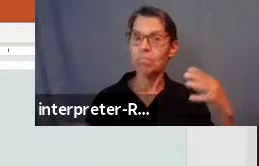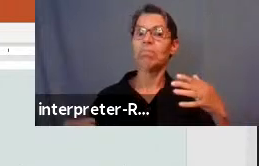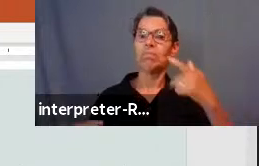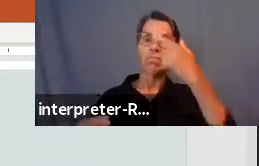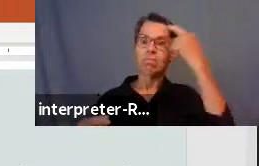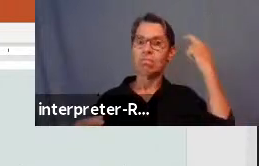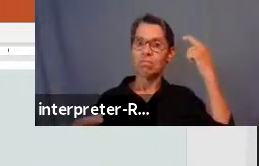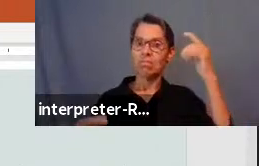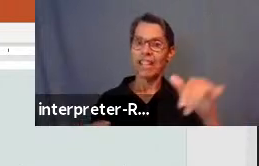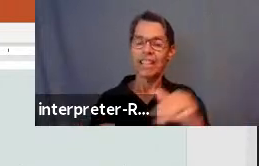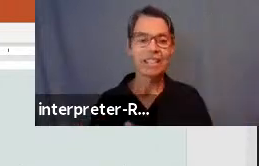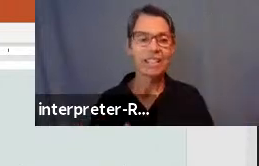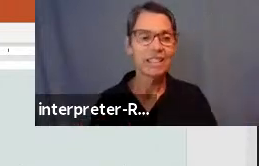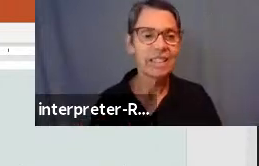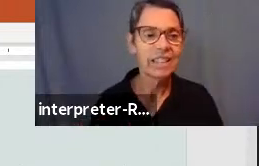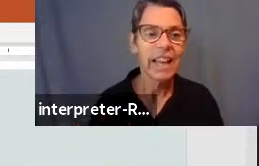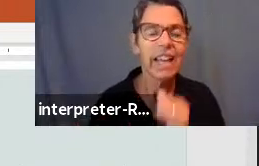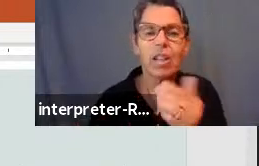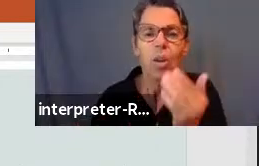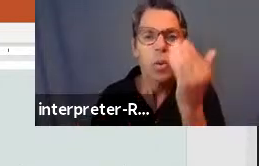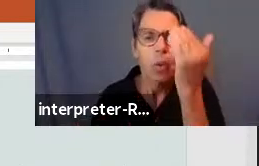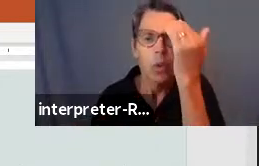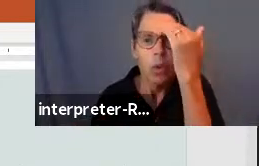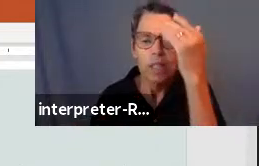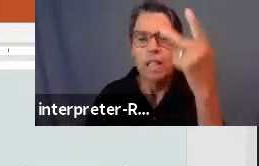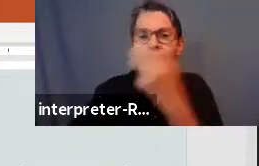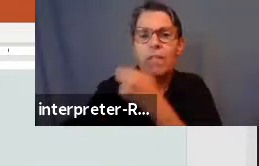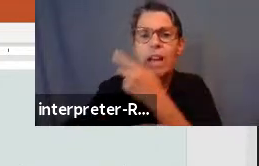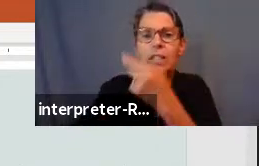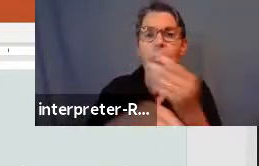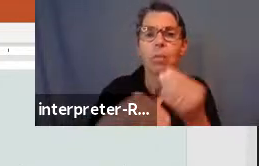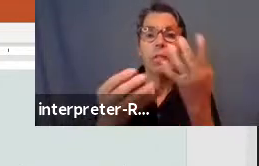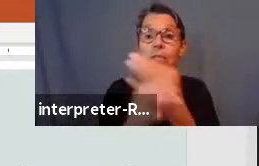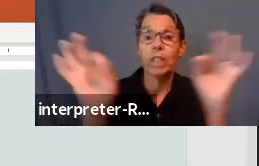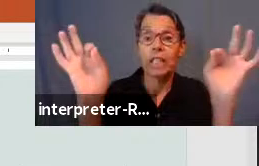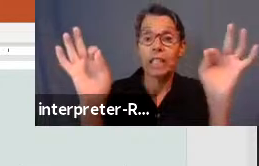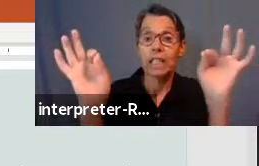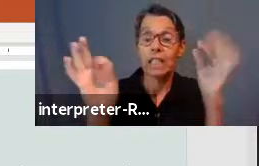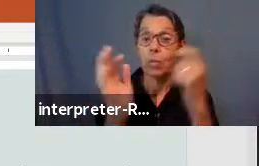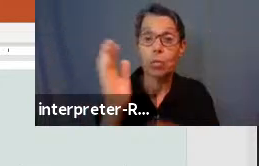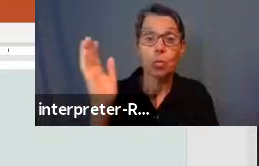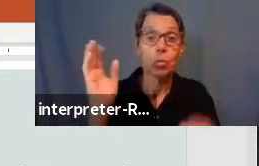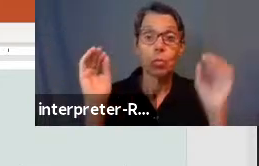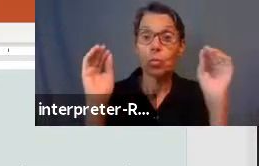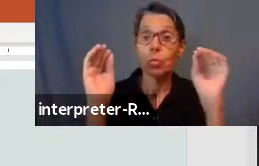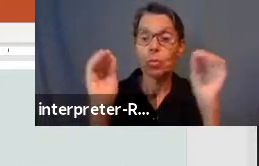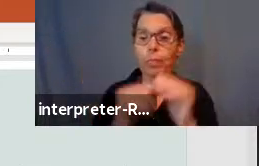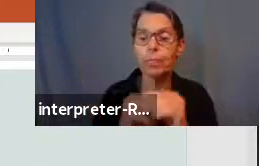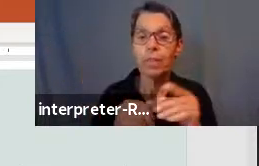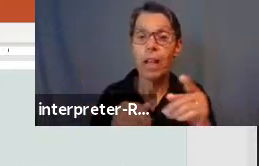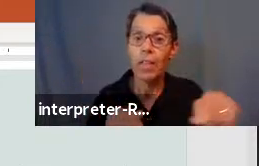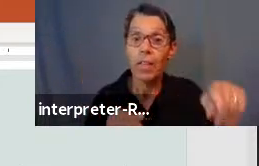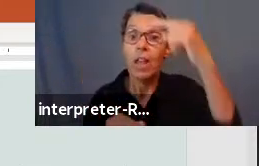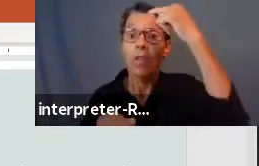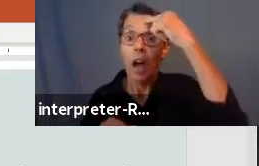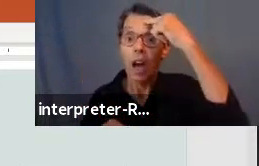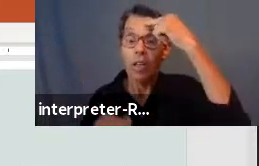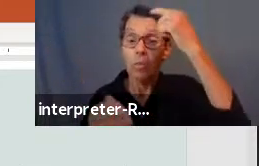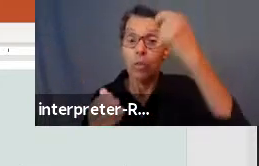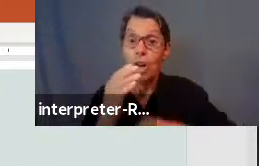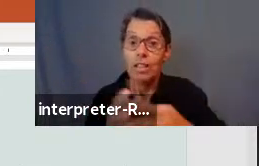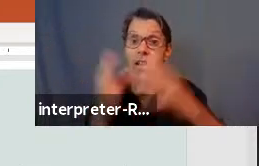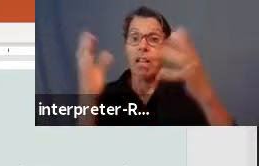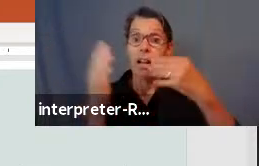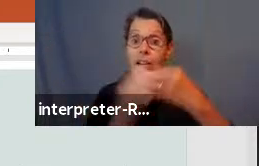then not knowing that the vaccine was going to be provided for free. So thinking that it was going to be high cost because it would be obviously in